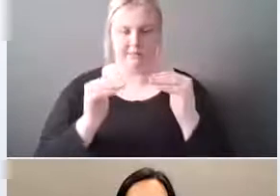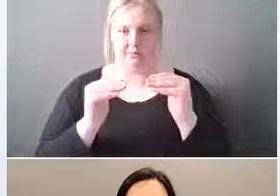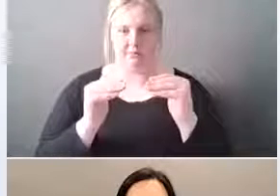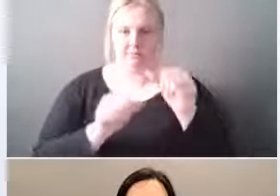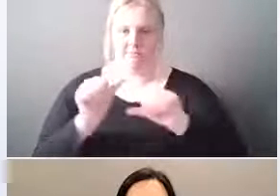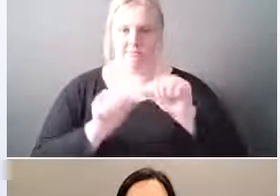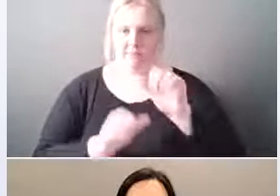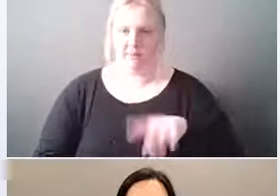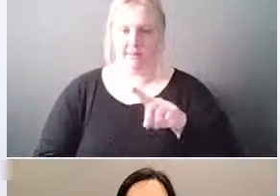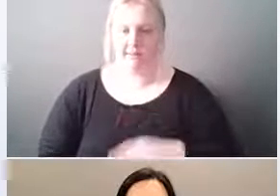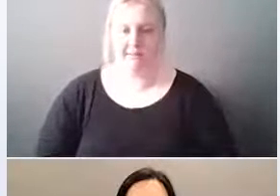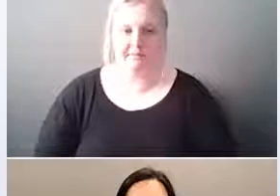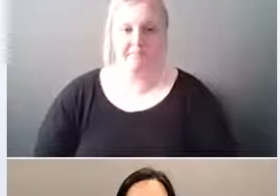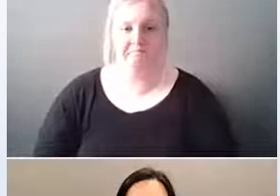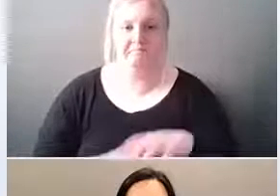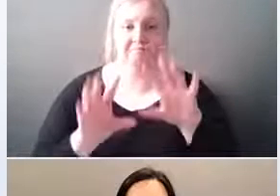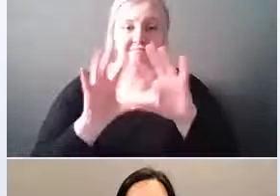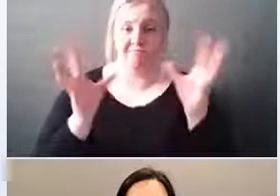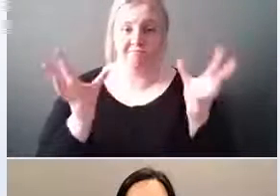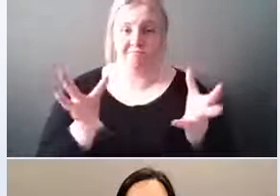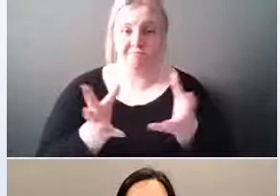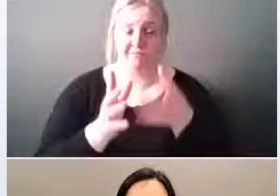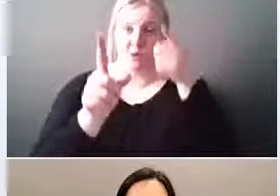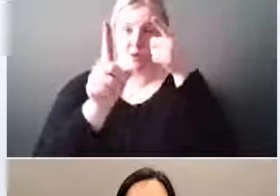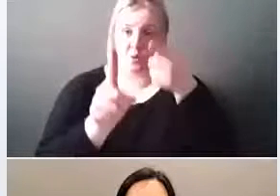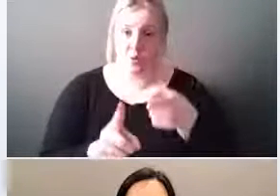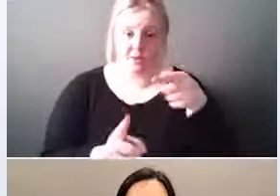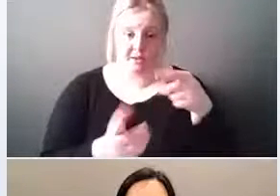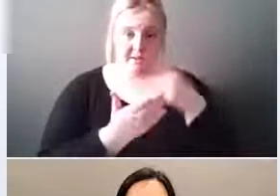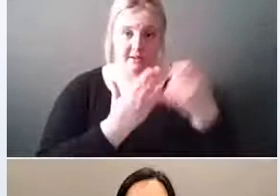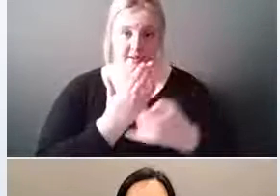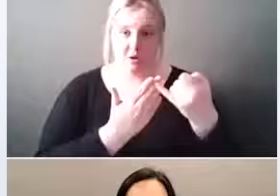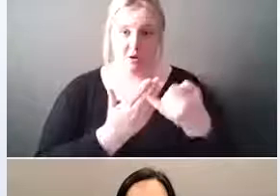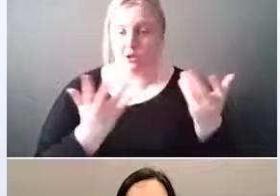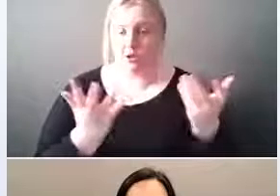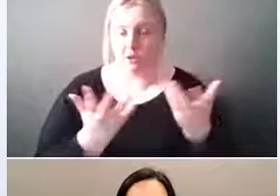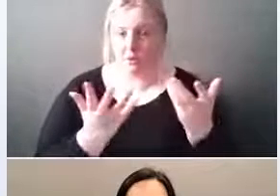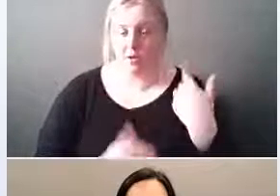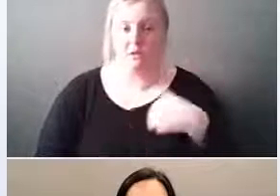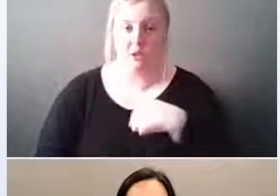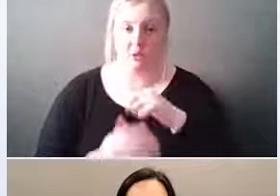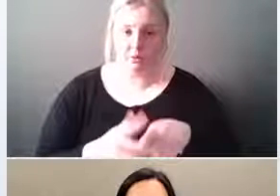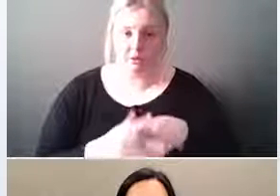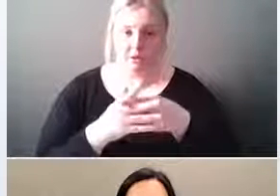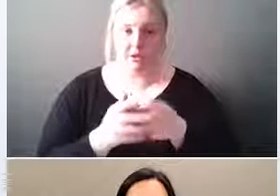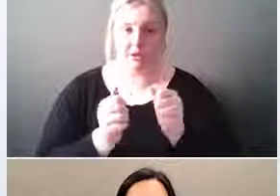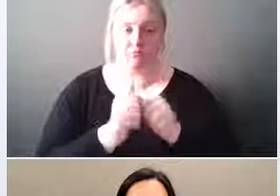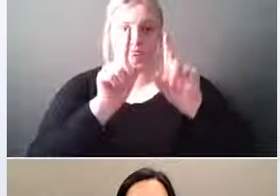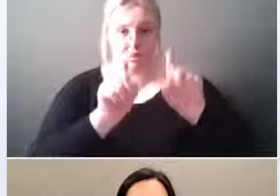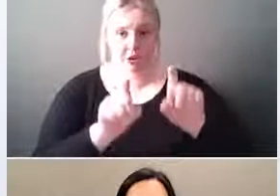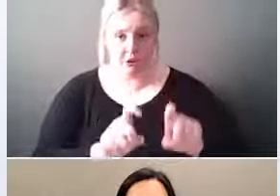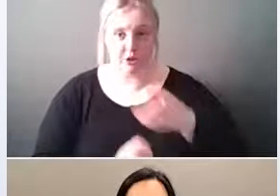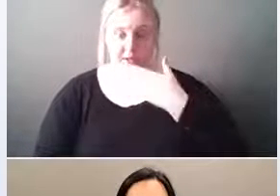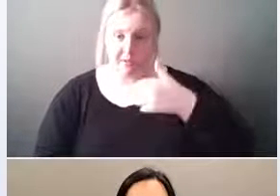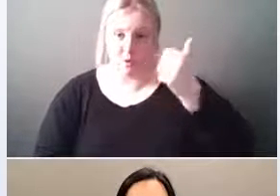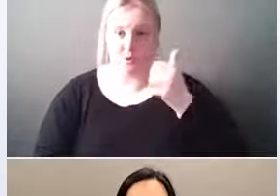Overall, the aims and the objectives of this particular project was that we began with a large-scale survey of older adults in